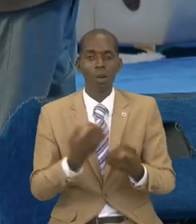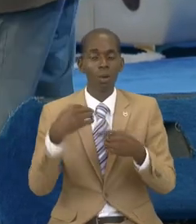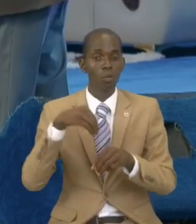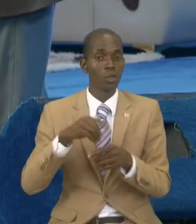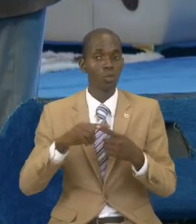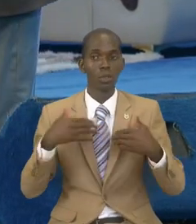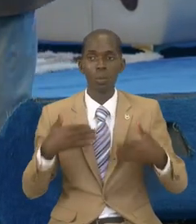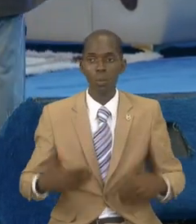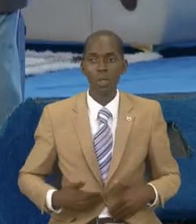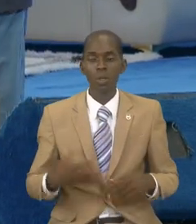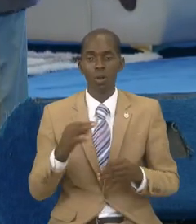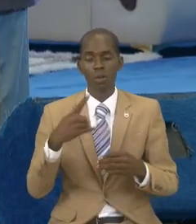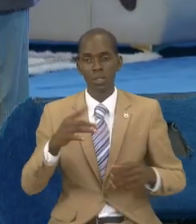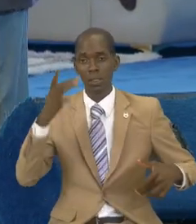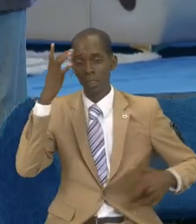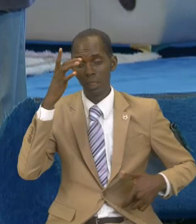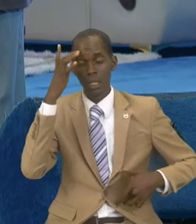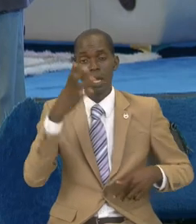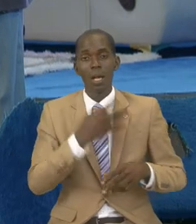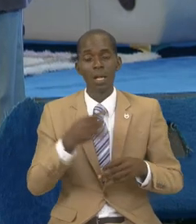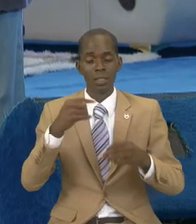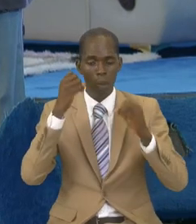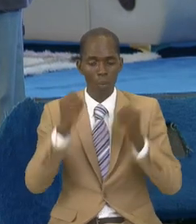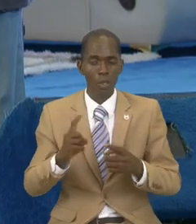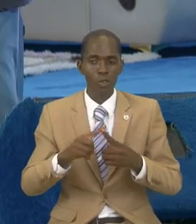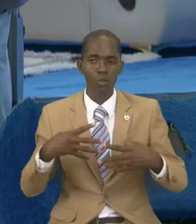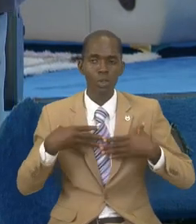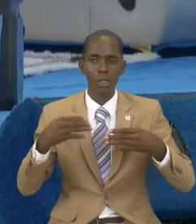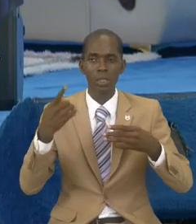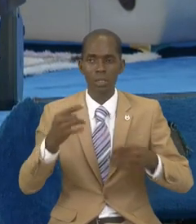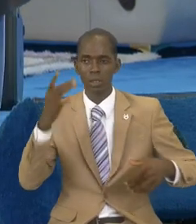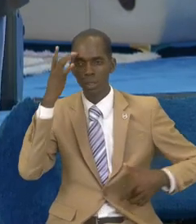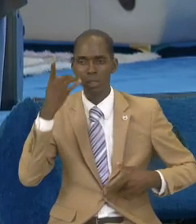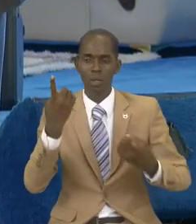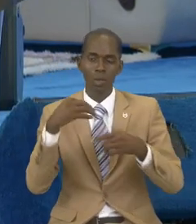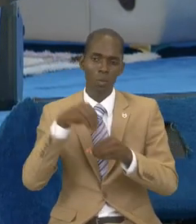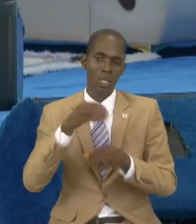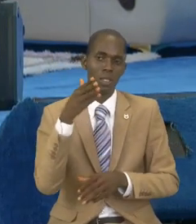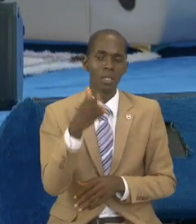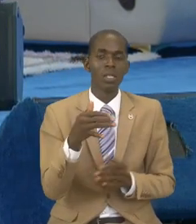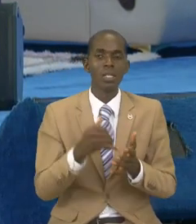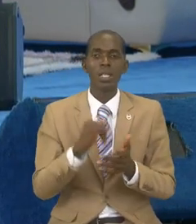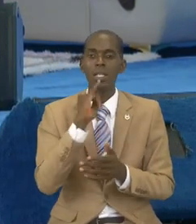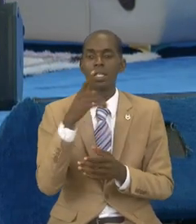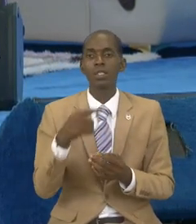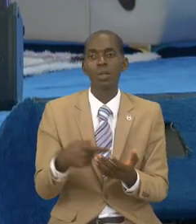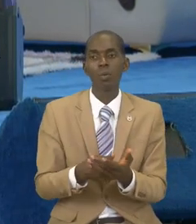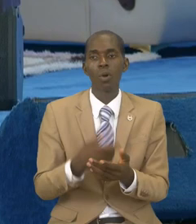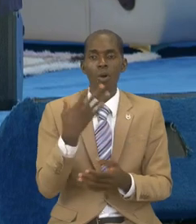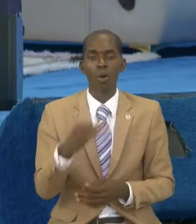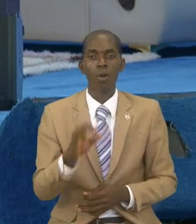of the sick, and the power to heal the sick comes there. It's the gospel of